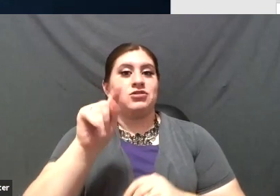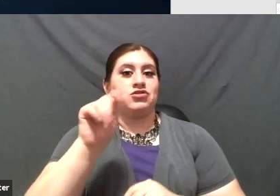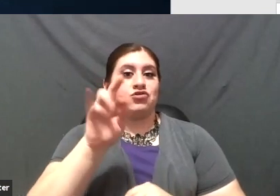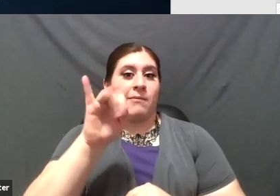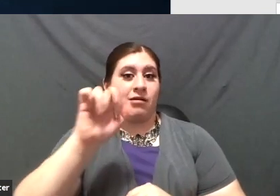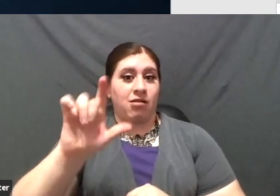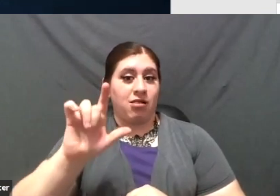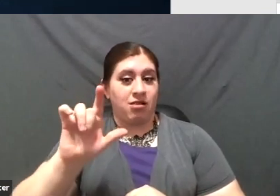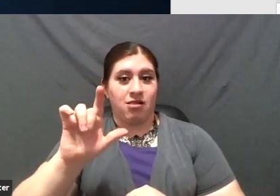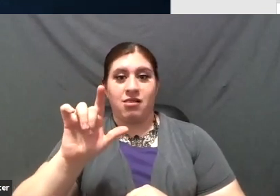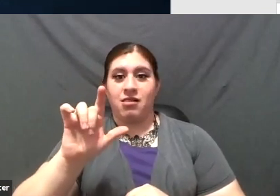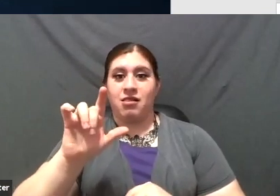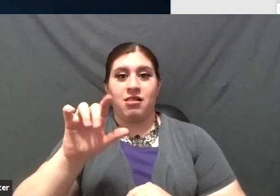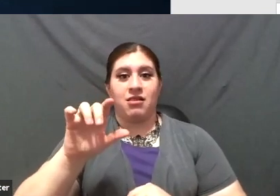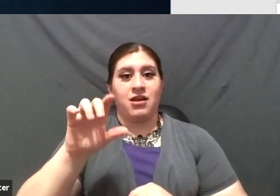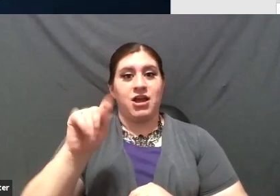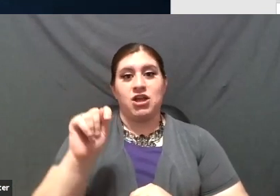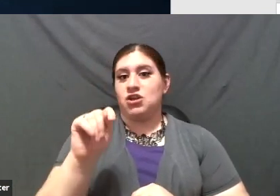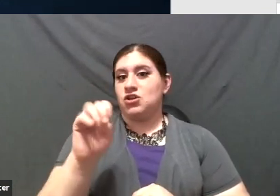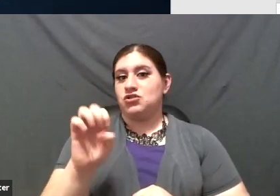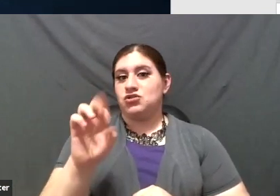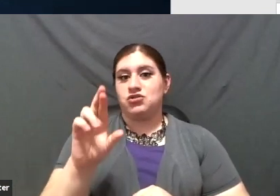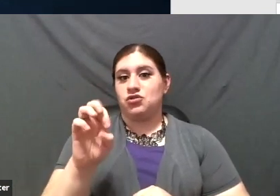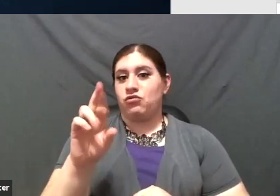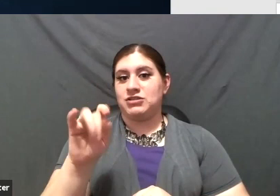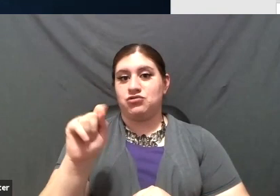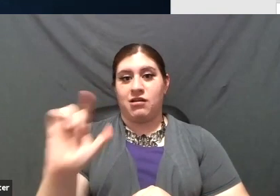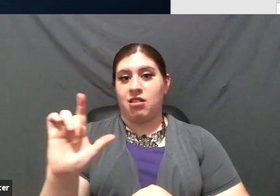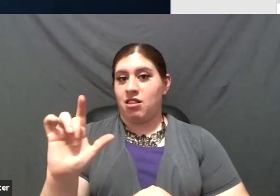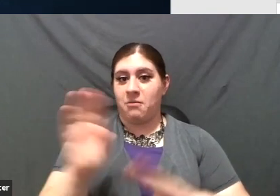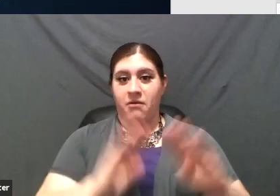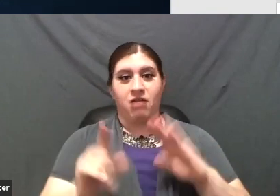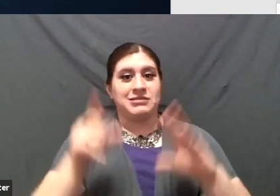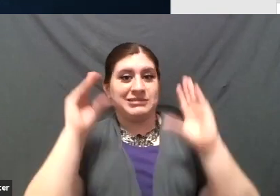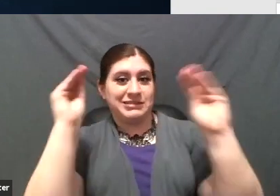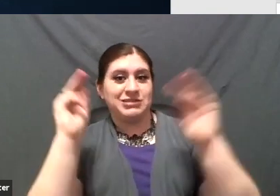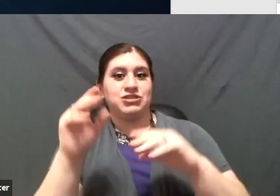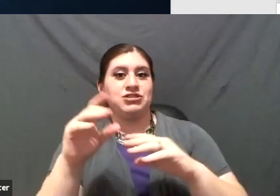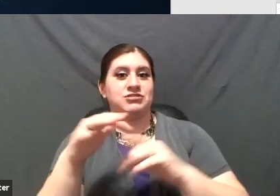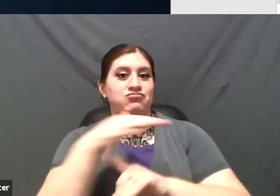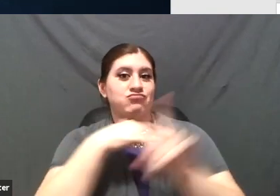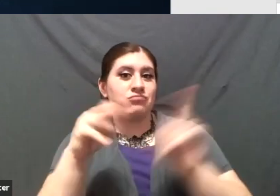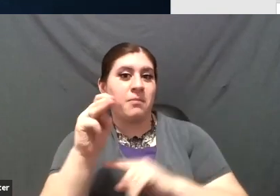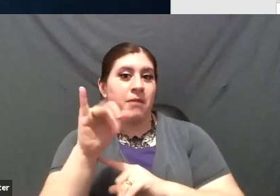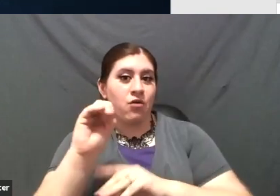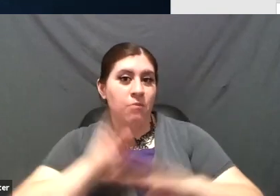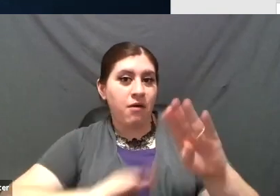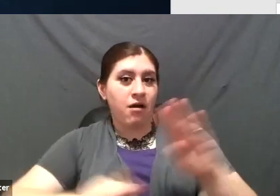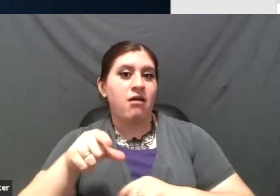in marine terrestrial ecology. He teaches environmental microbiology. He